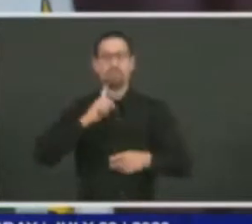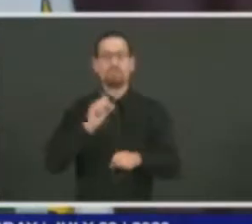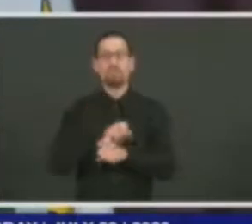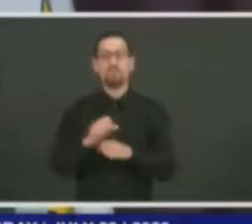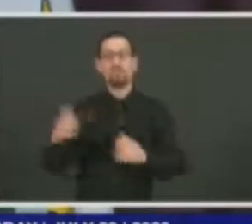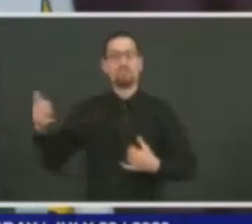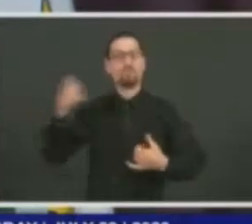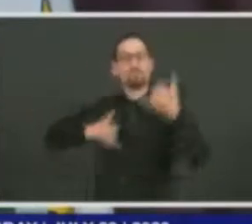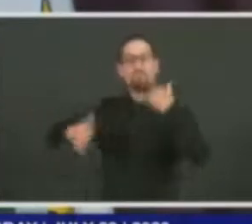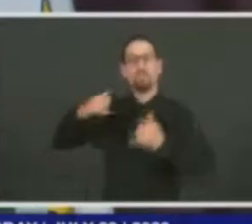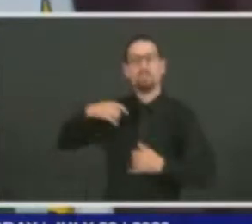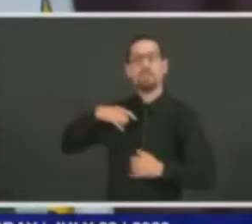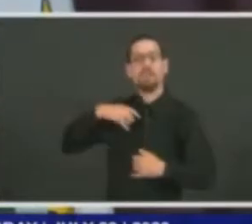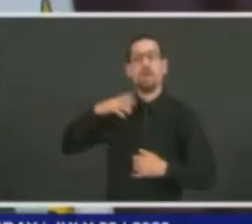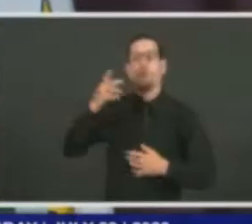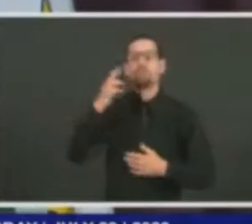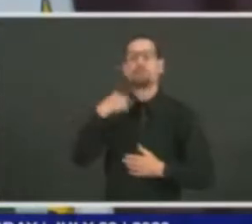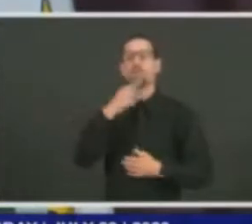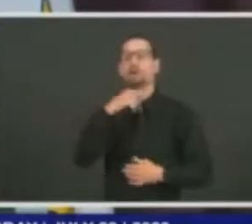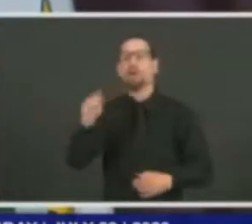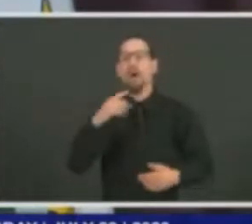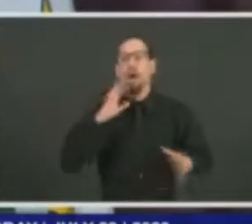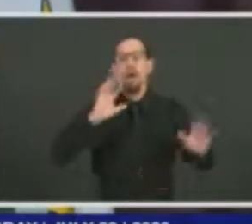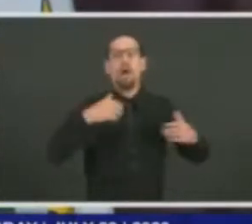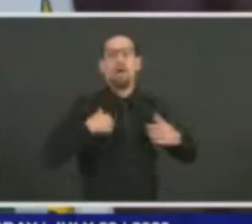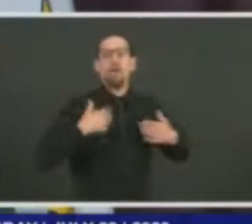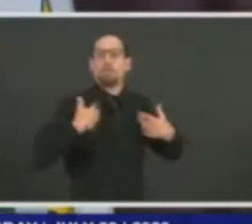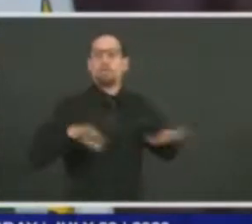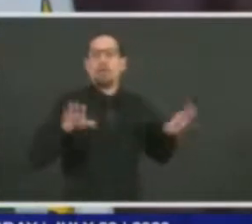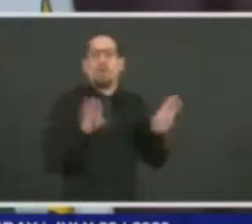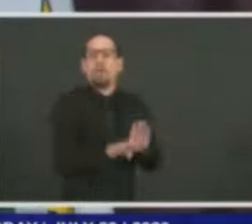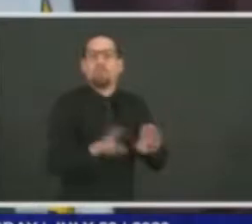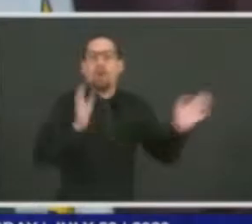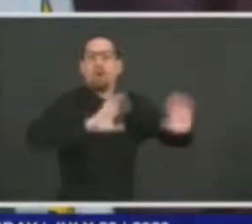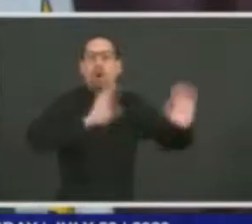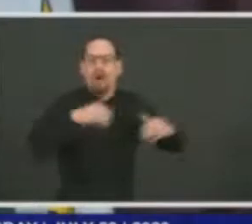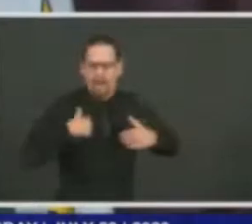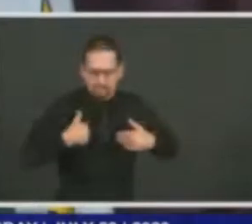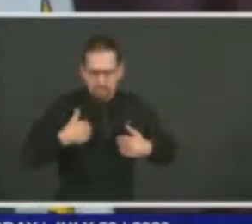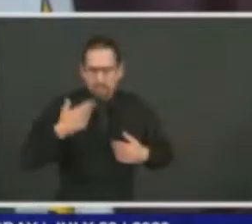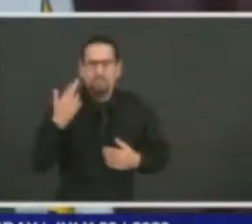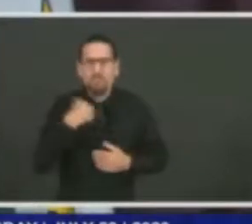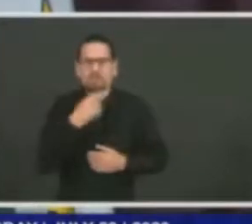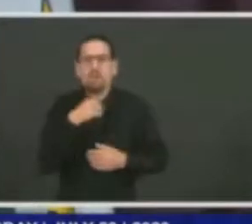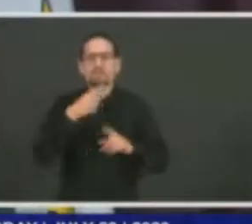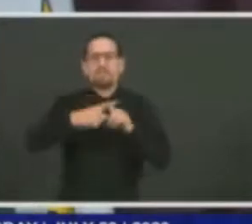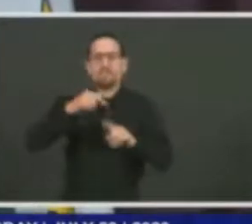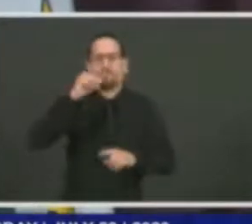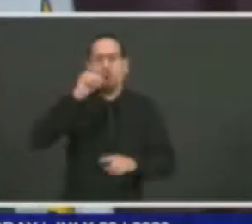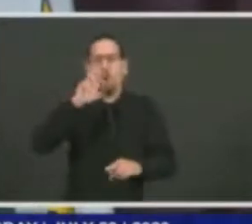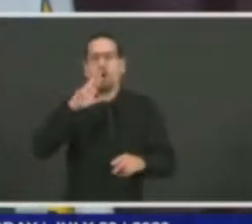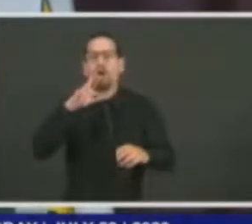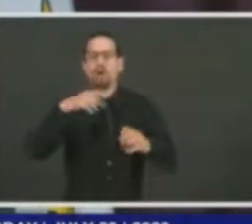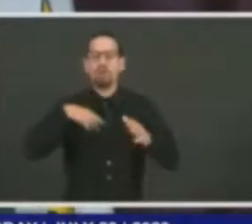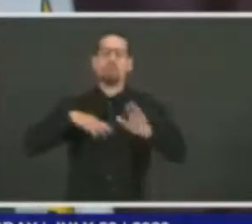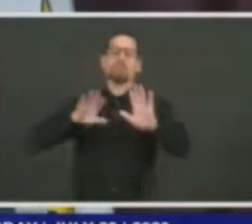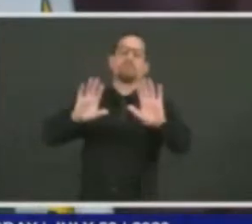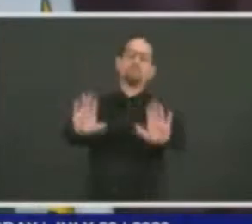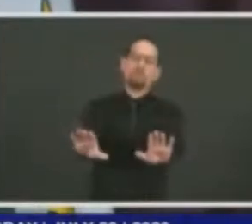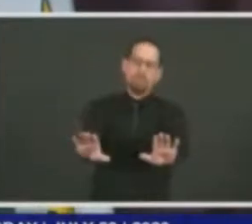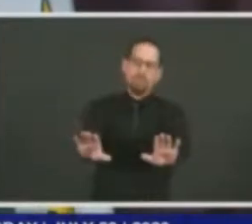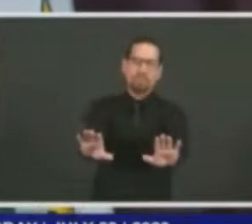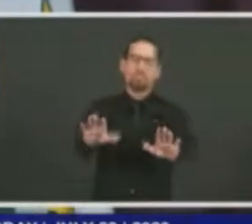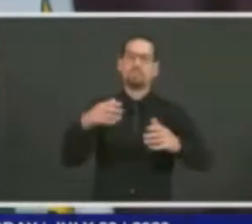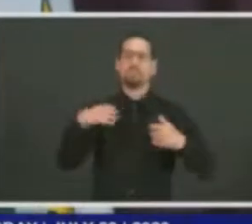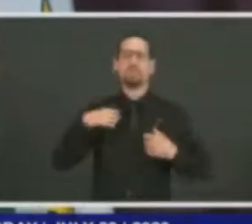don't shut us down. We are following the rules. So here's my message to you. I don't want to shut you down. I want everyone